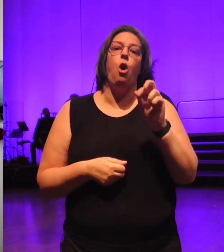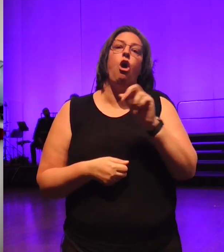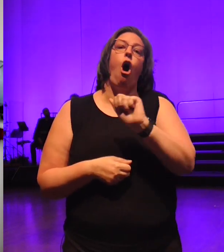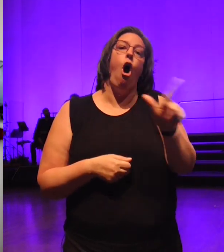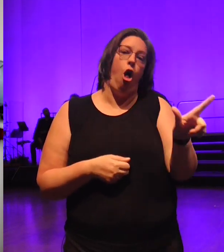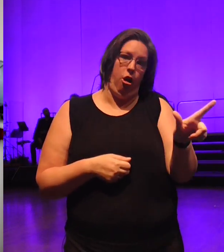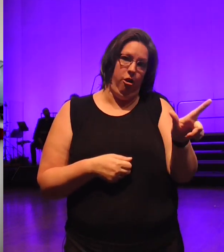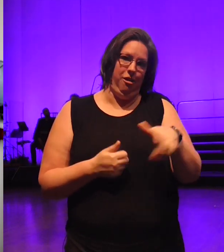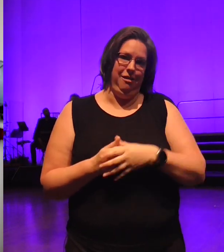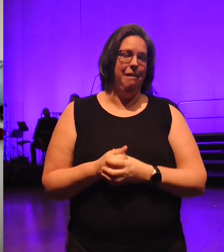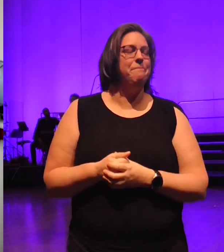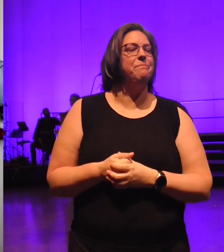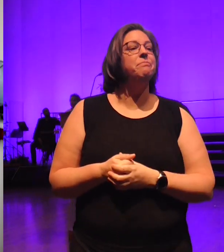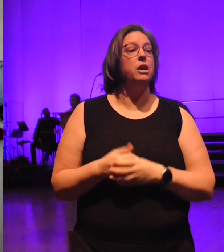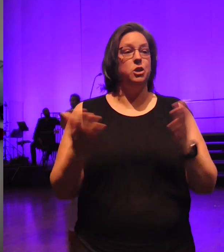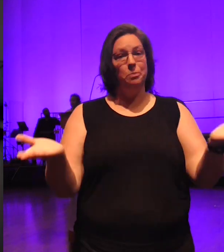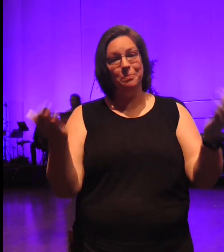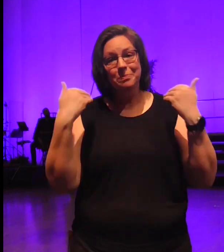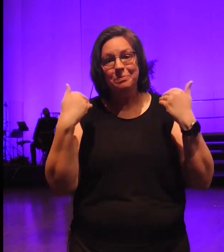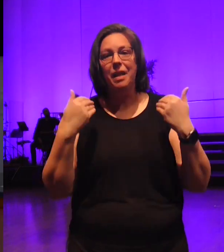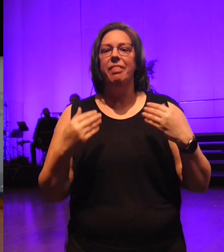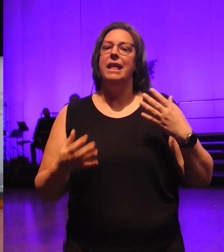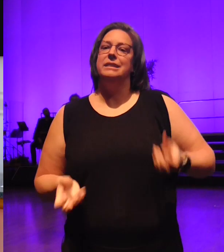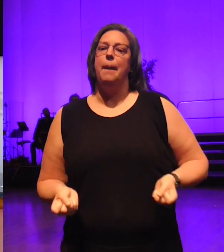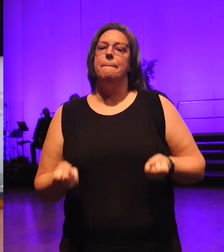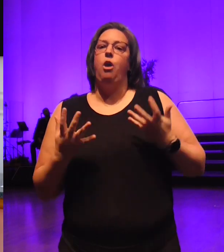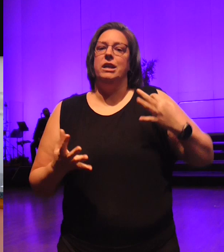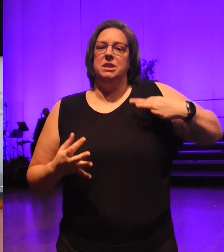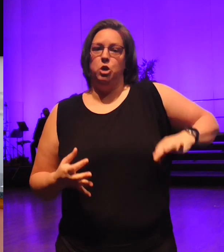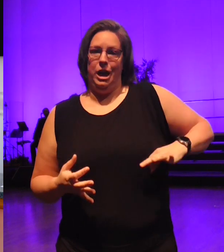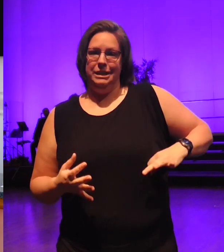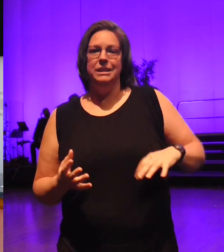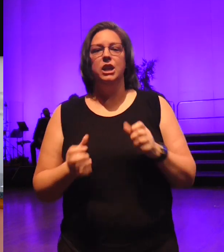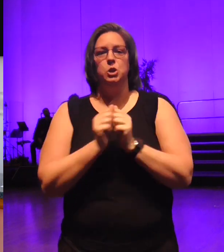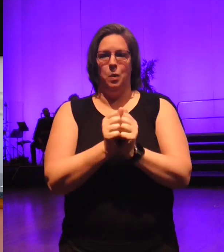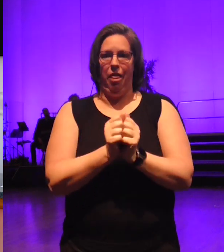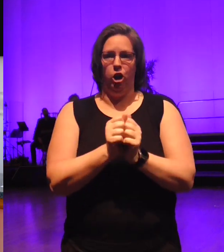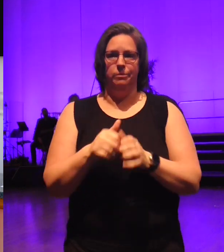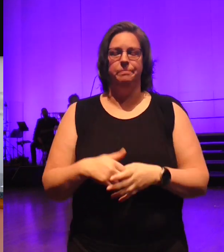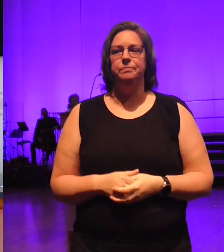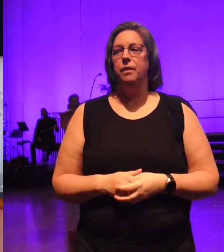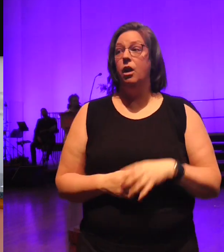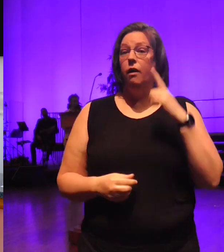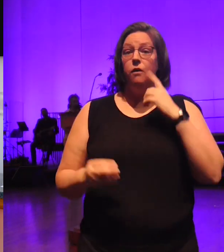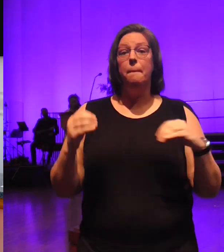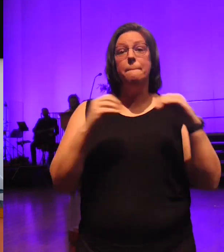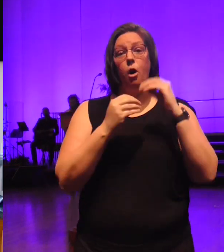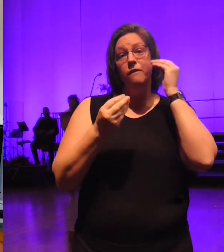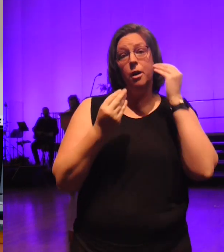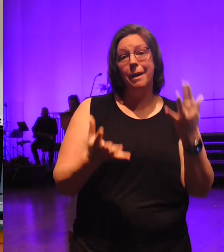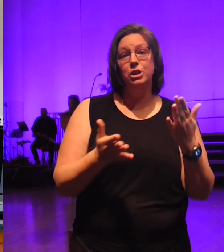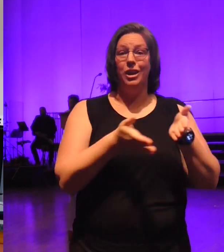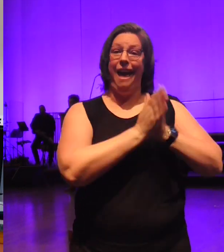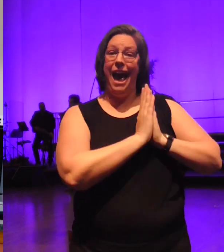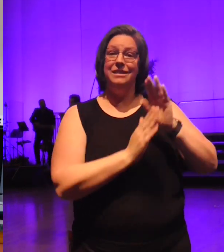Come on, let's get prosperous together. For more information about anything you've heard today, just ask Nico.